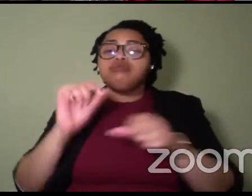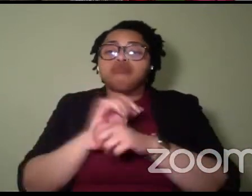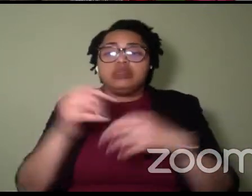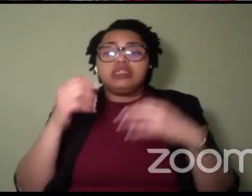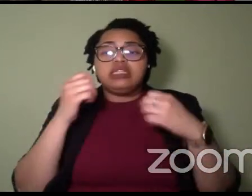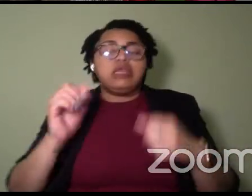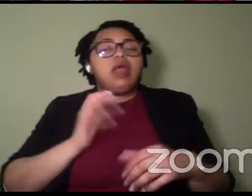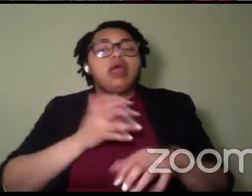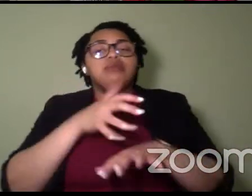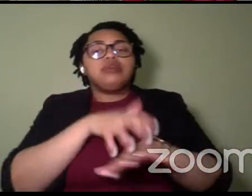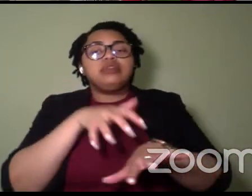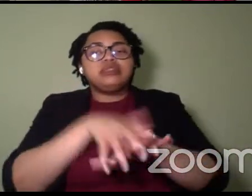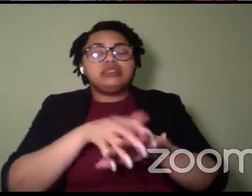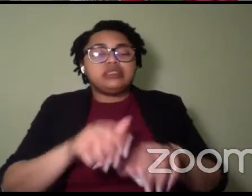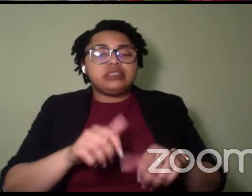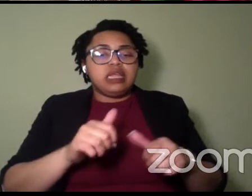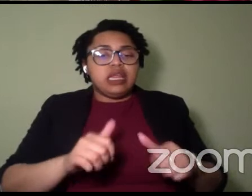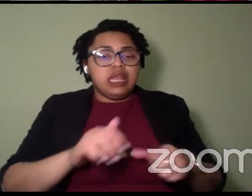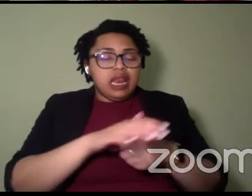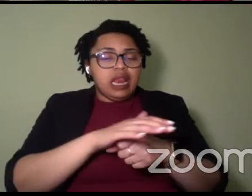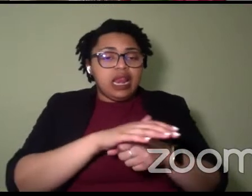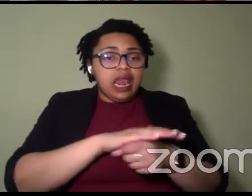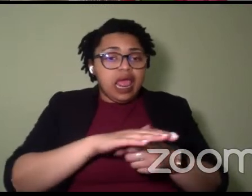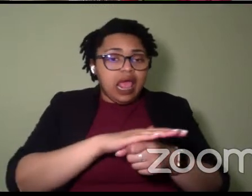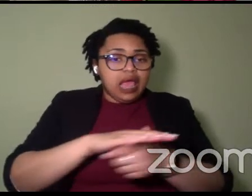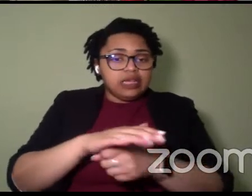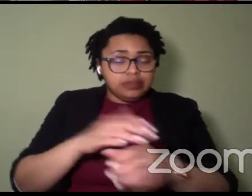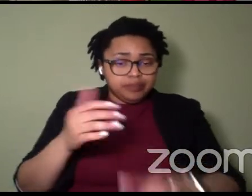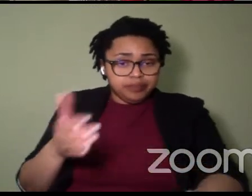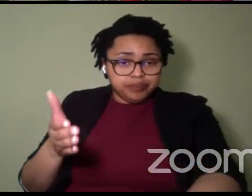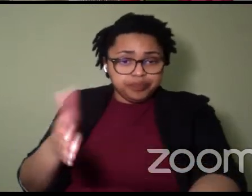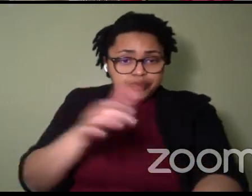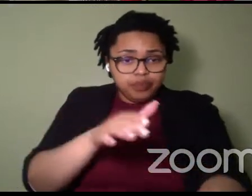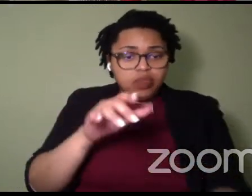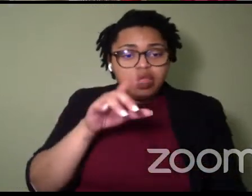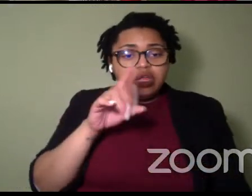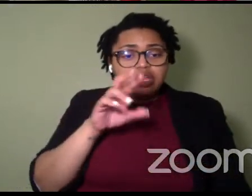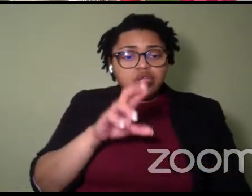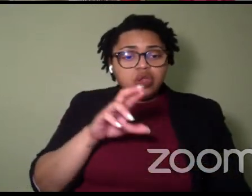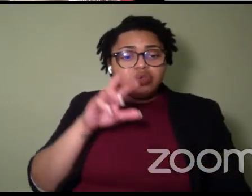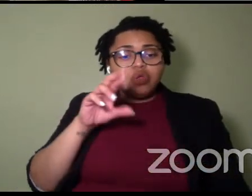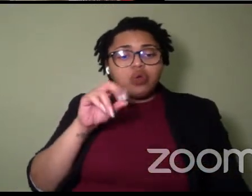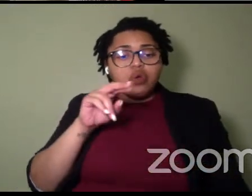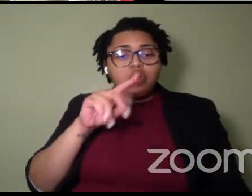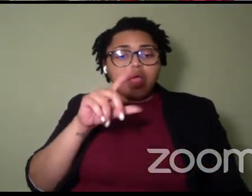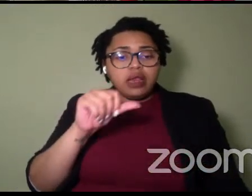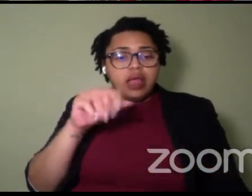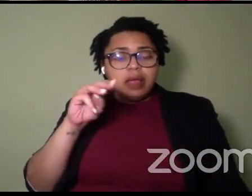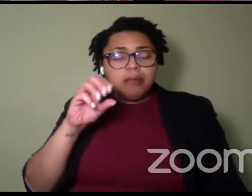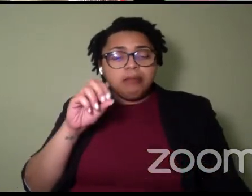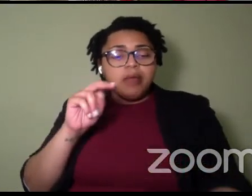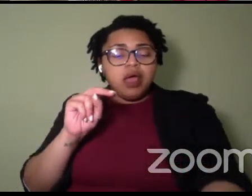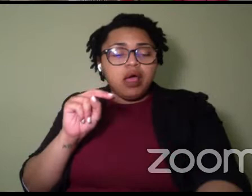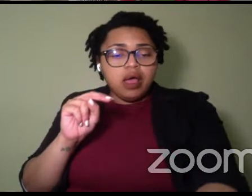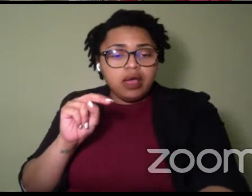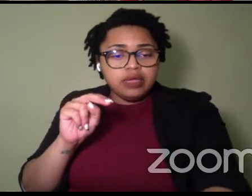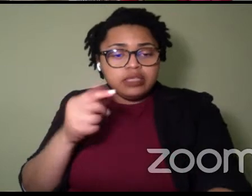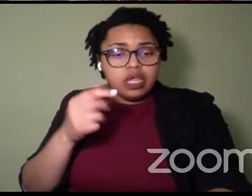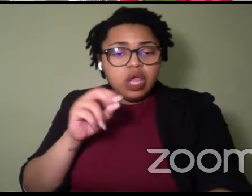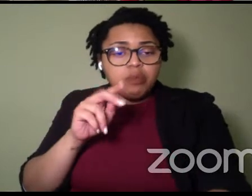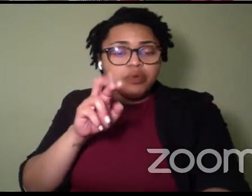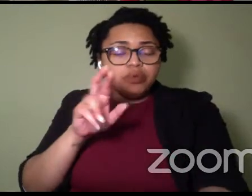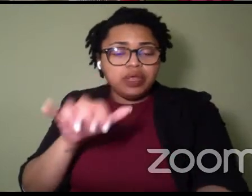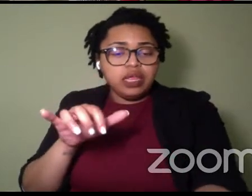Dr. Baranda Montgomery, who is the MSU Foundation Professor of Biochemistry and Molecular Biology